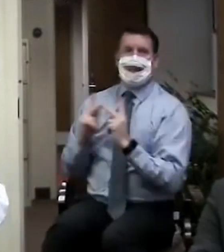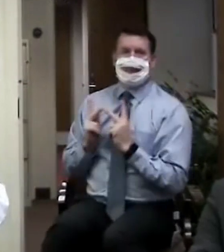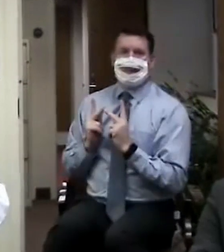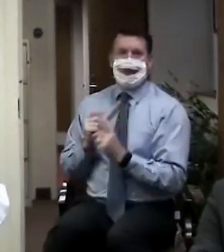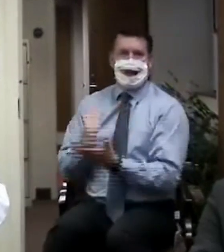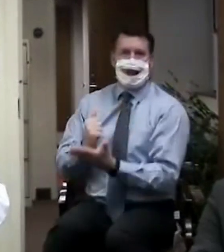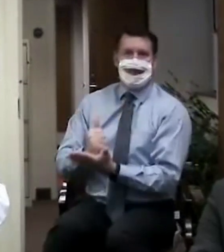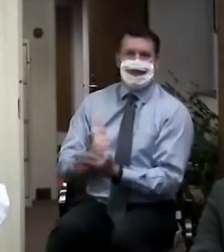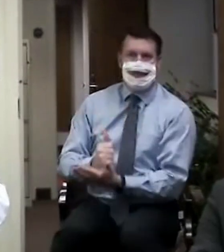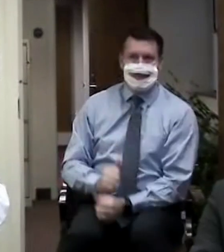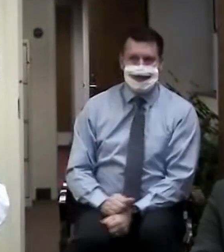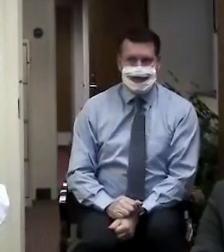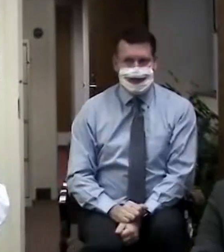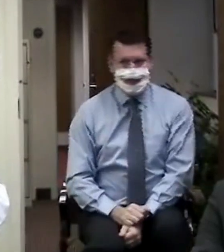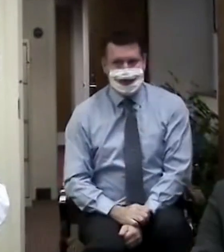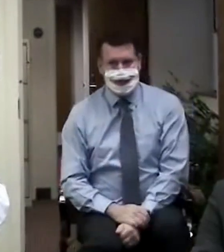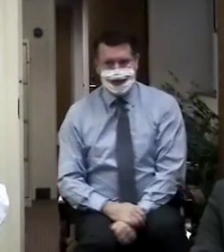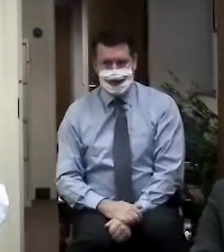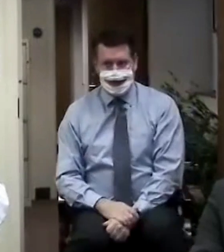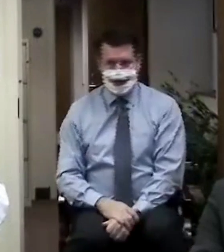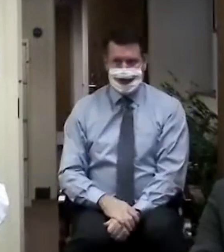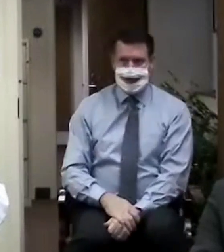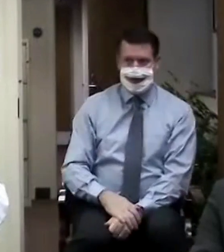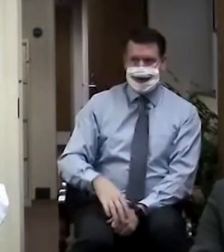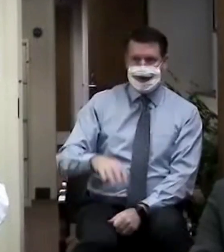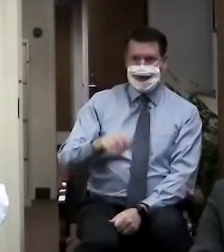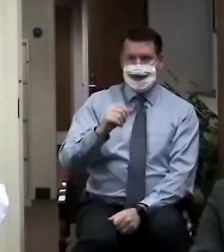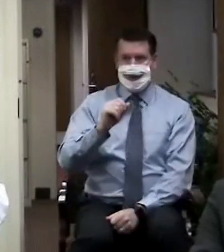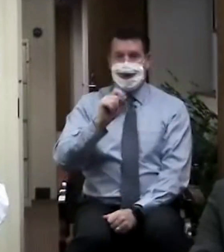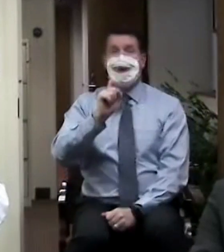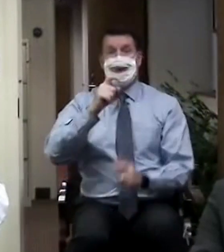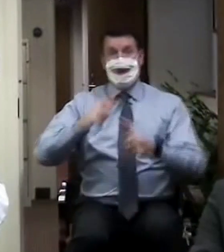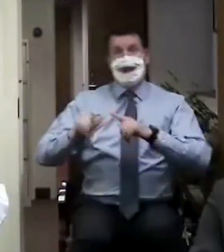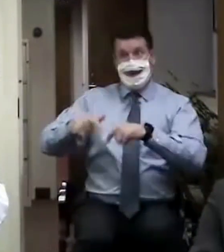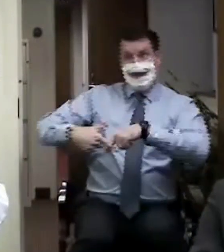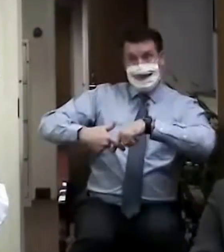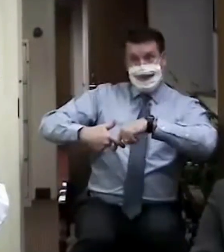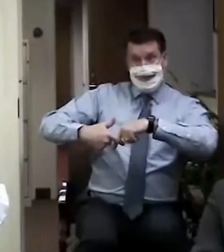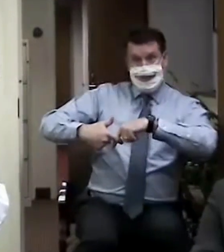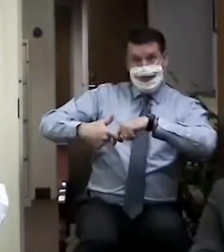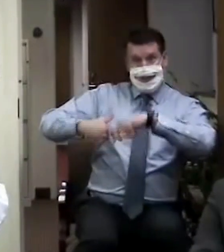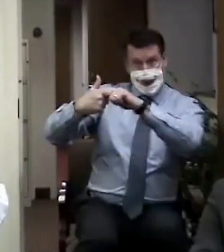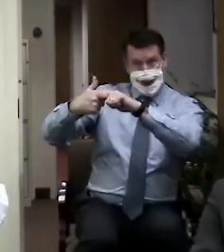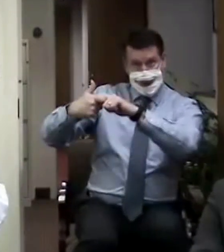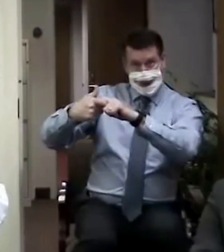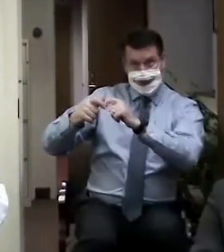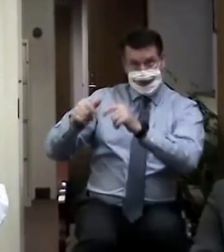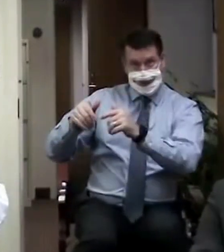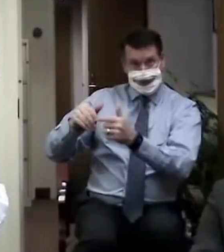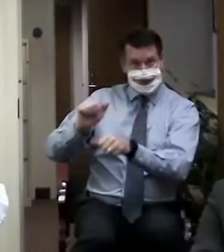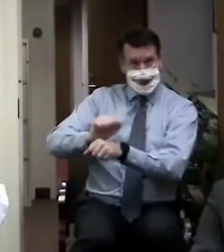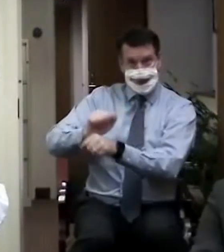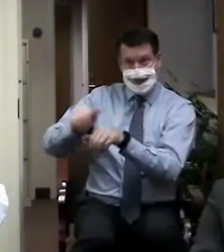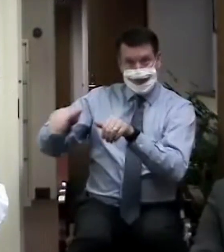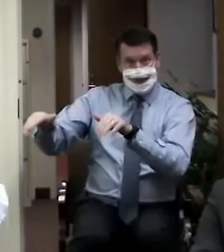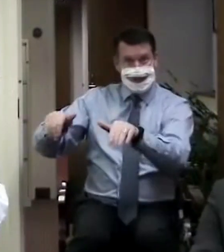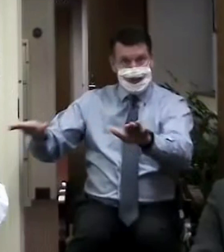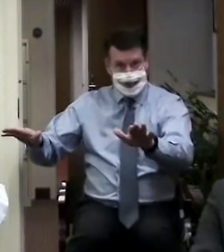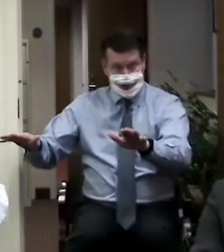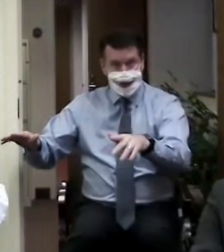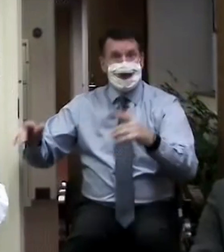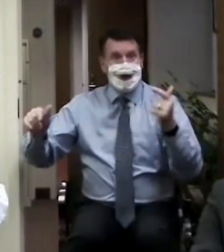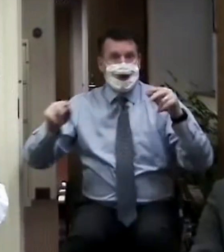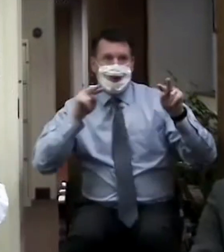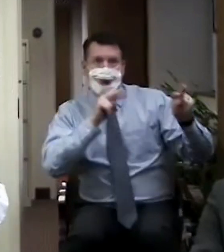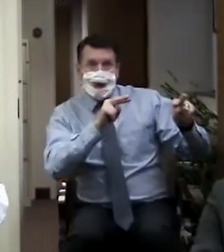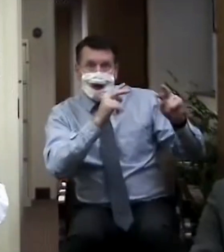that there will be losses that continue. The government has provided some support, as I described. We're continuing advocacy efforts, like other